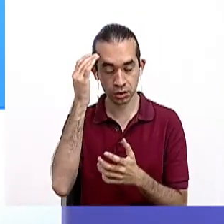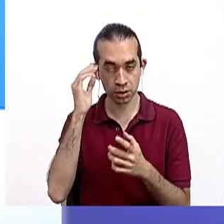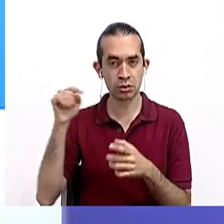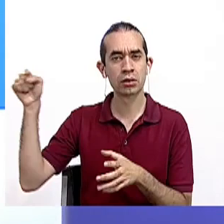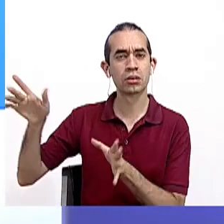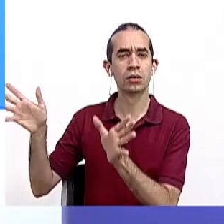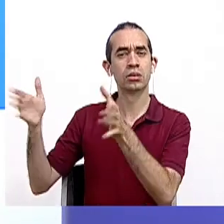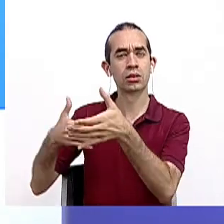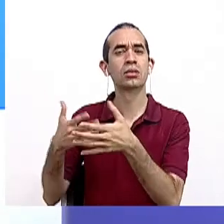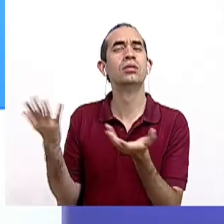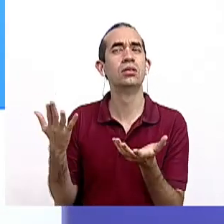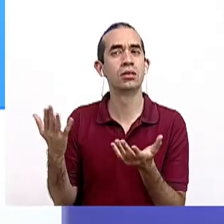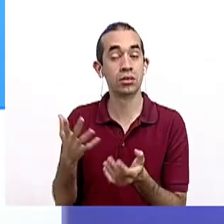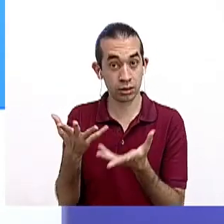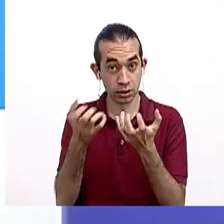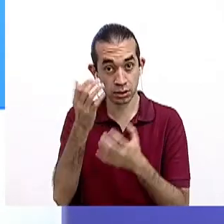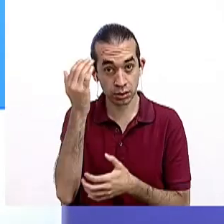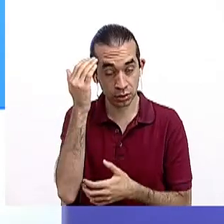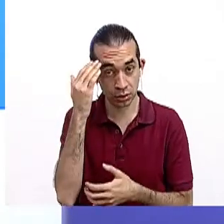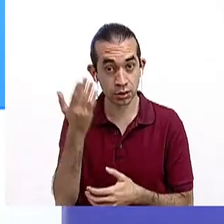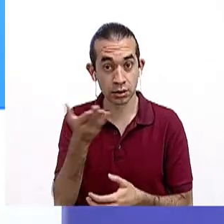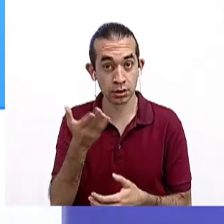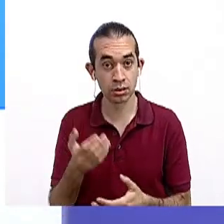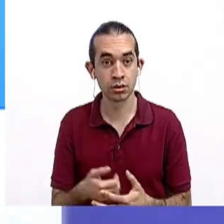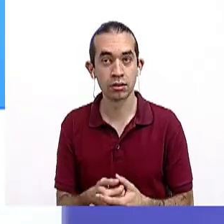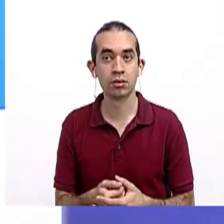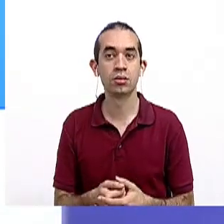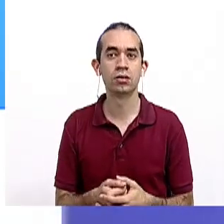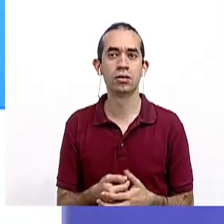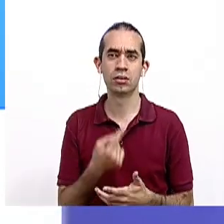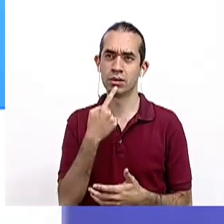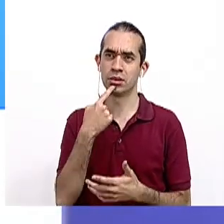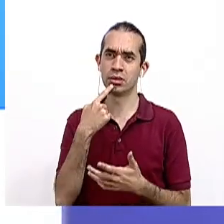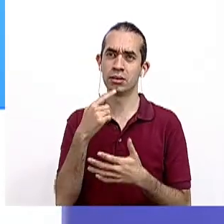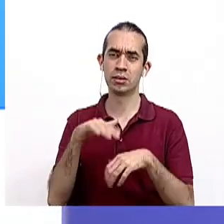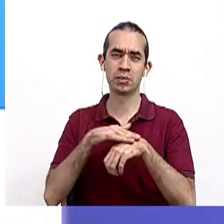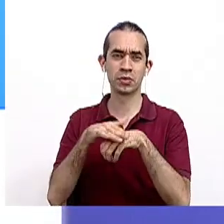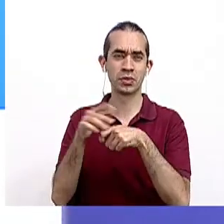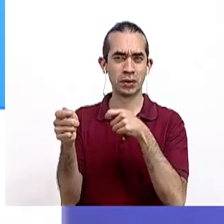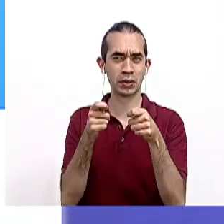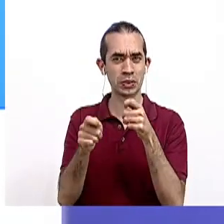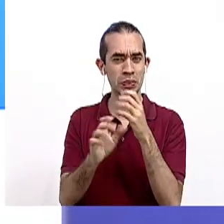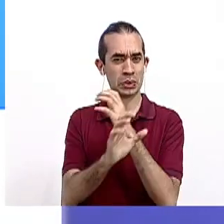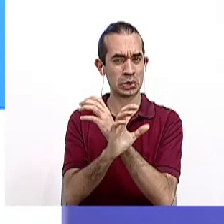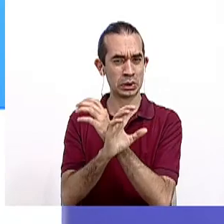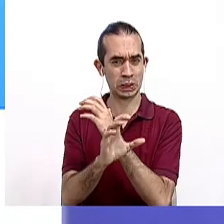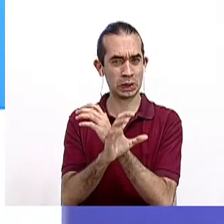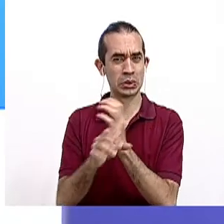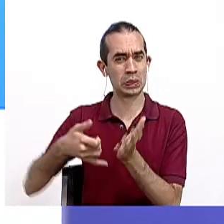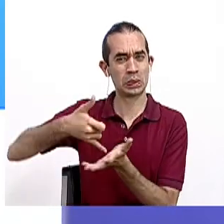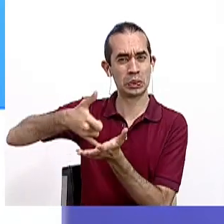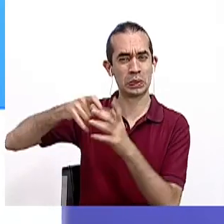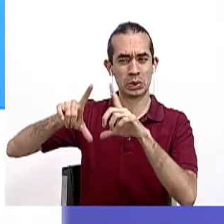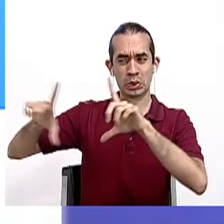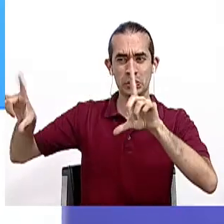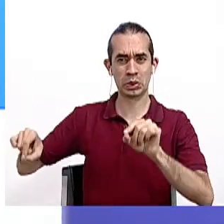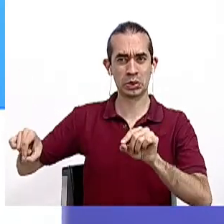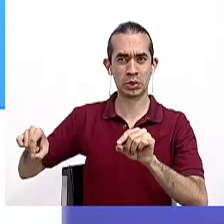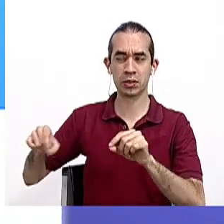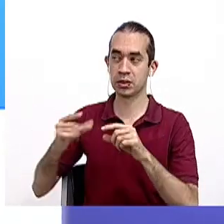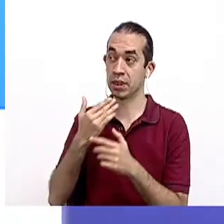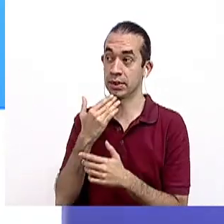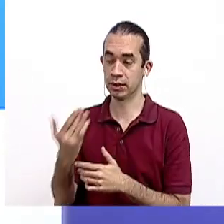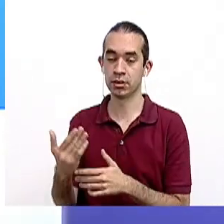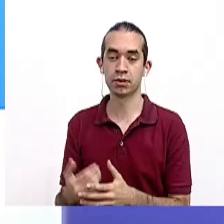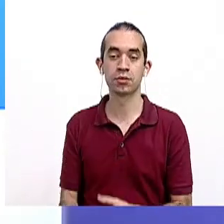in the box? Yes? Okay, so it says, please handle with care, fragile, thank you.